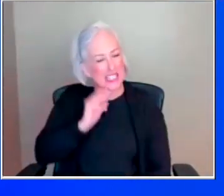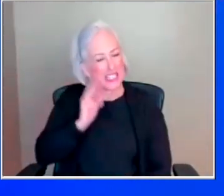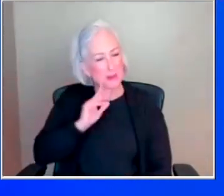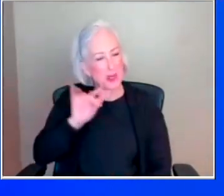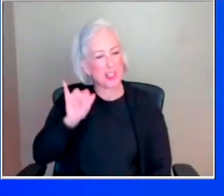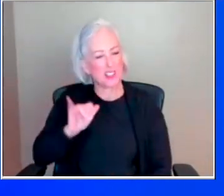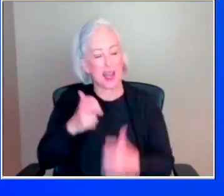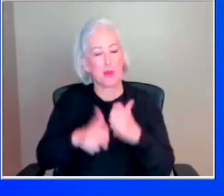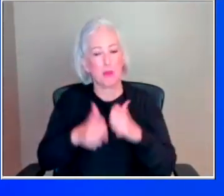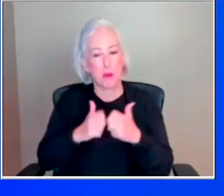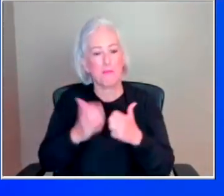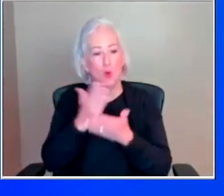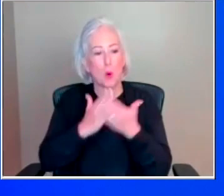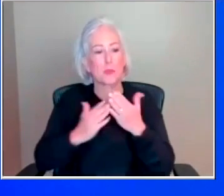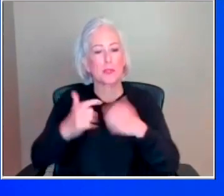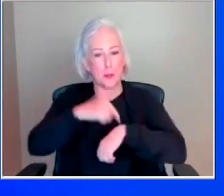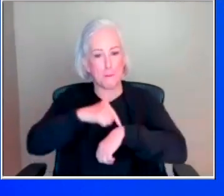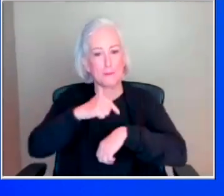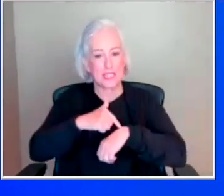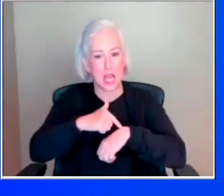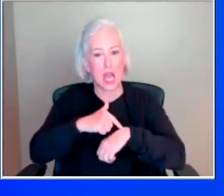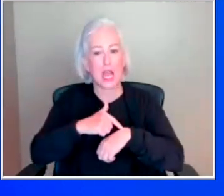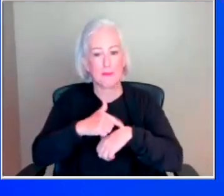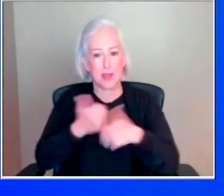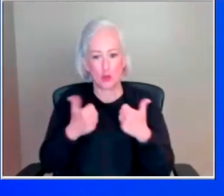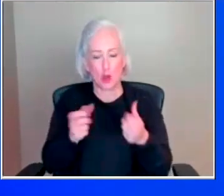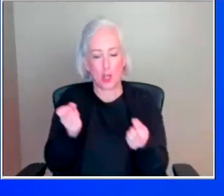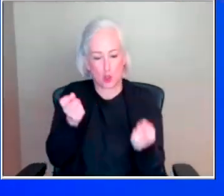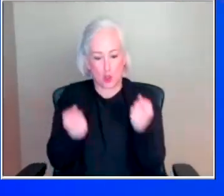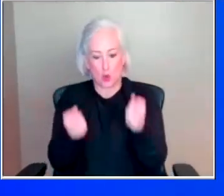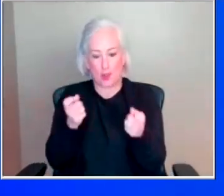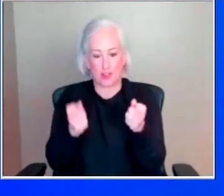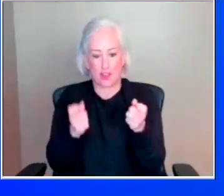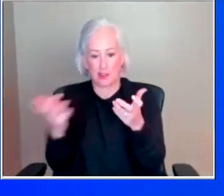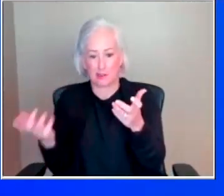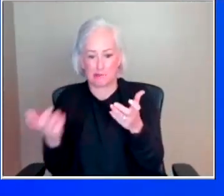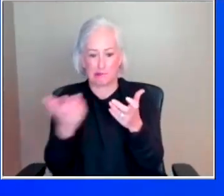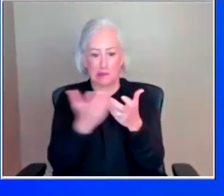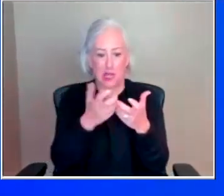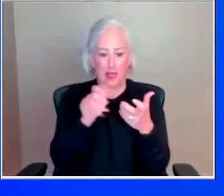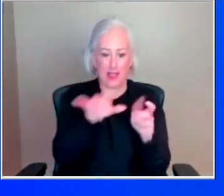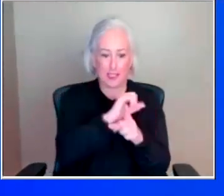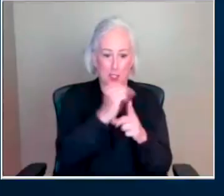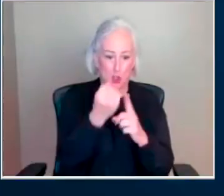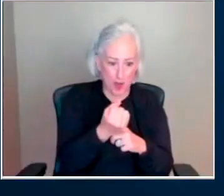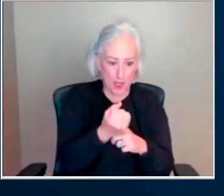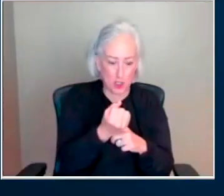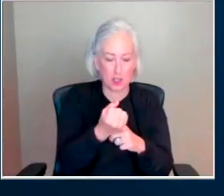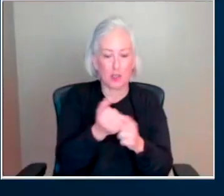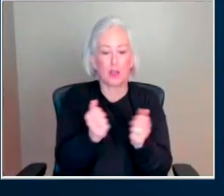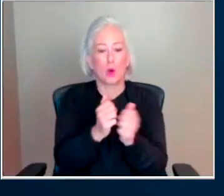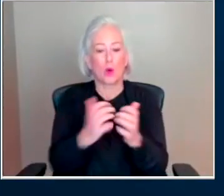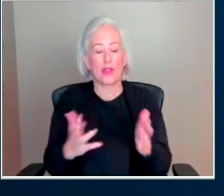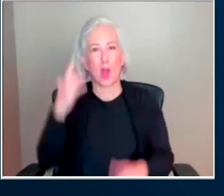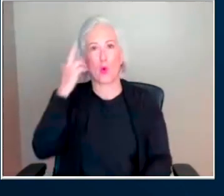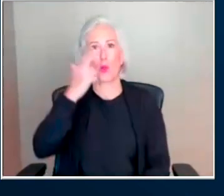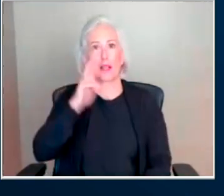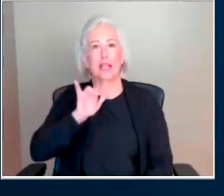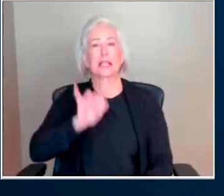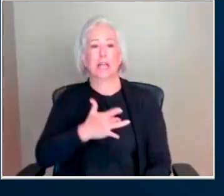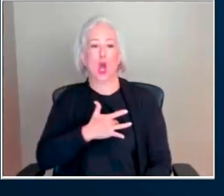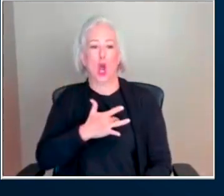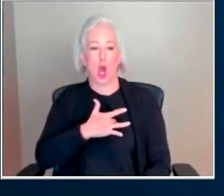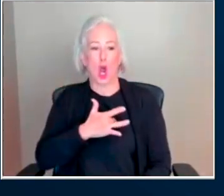and just adjusting to them versus realizing what was happening. So either of you jump in on this,